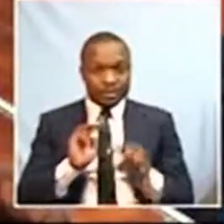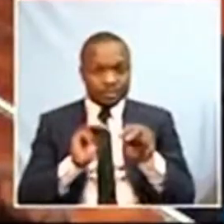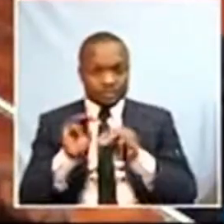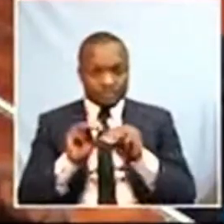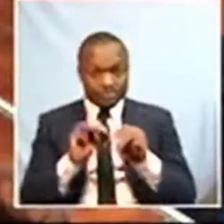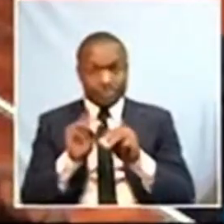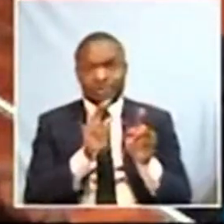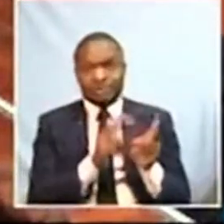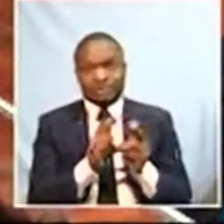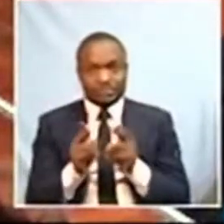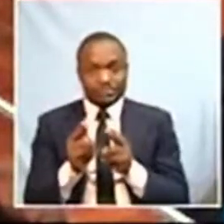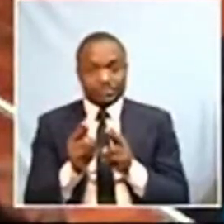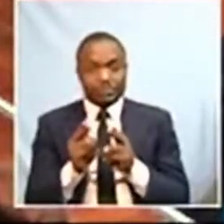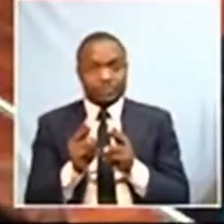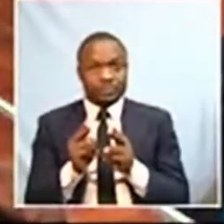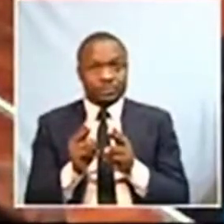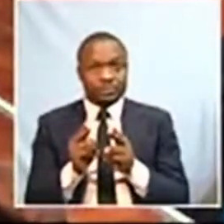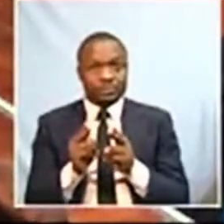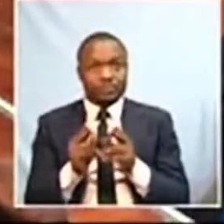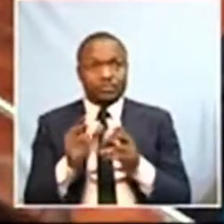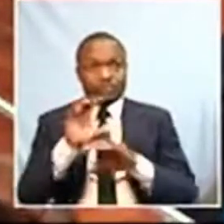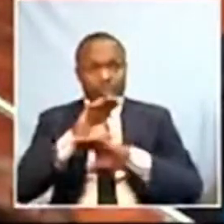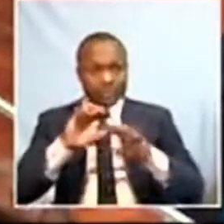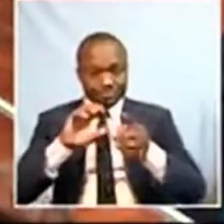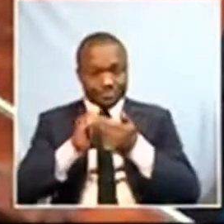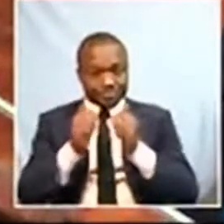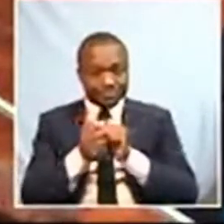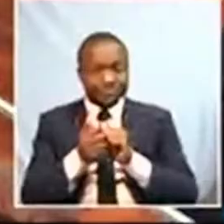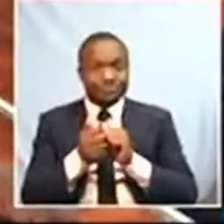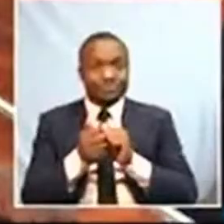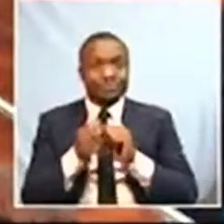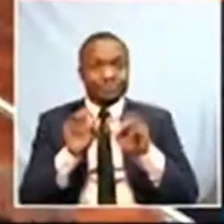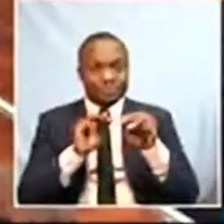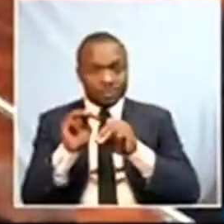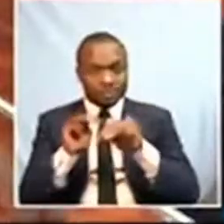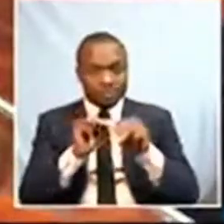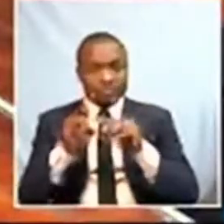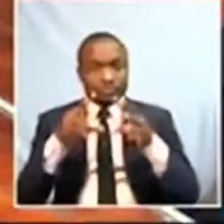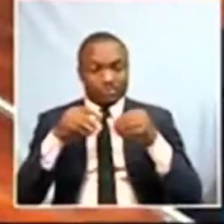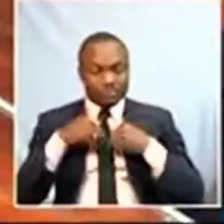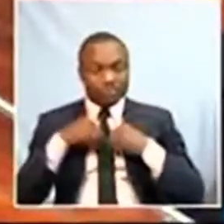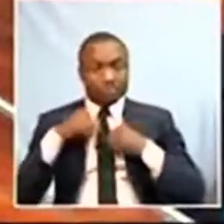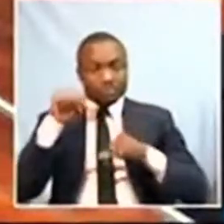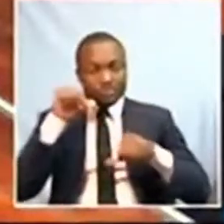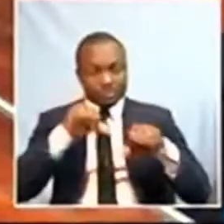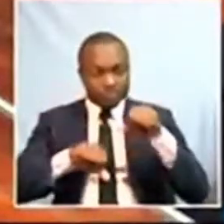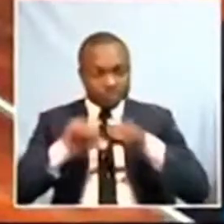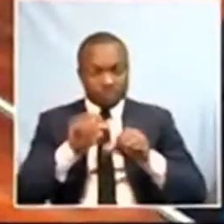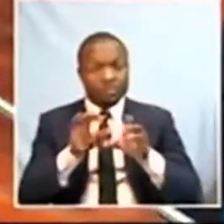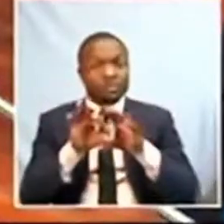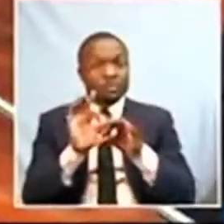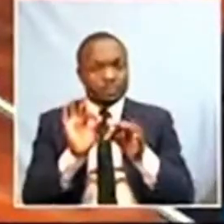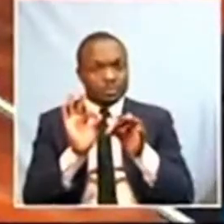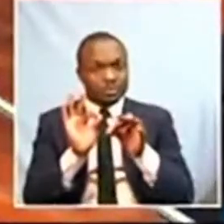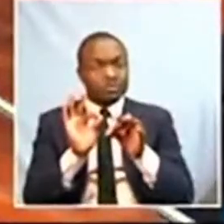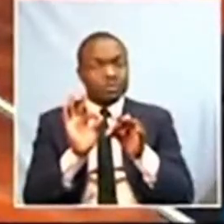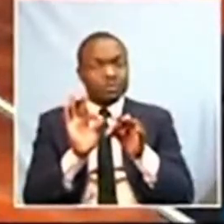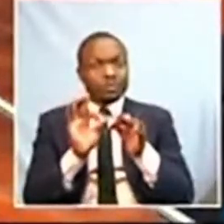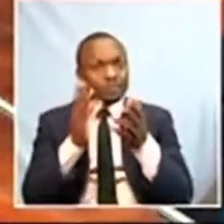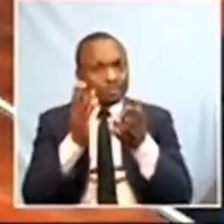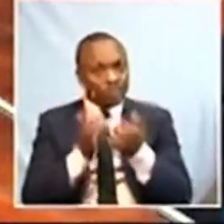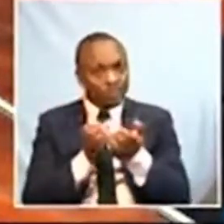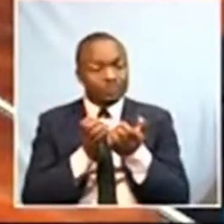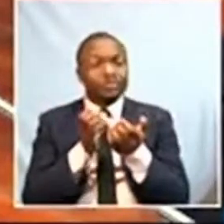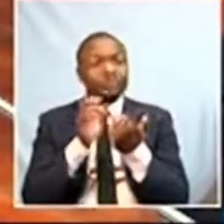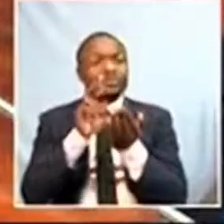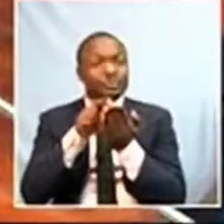Management response, which has the cause of query. Management acknowledges the observation made by the auditors and